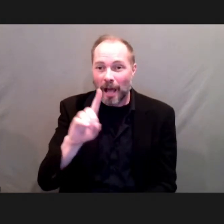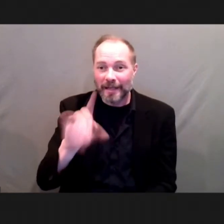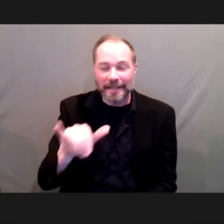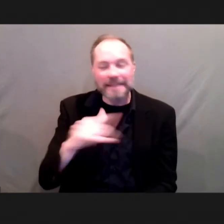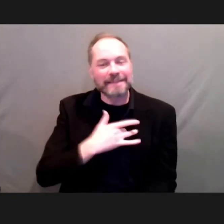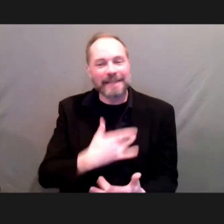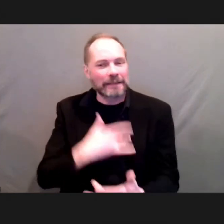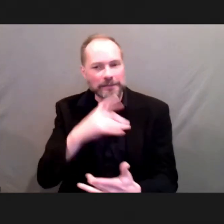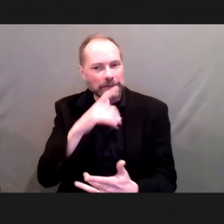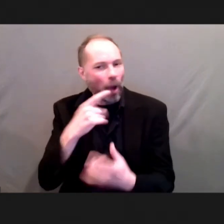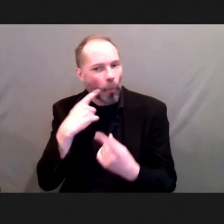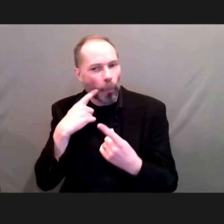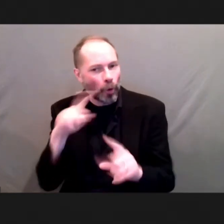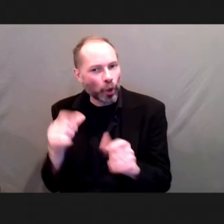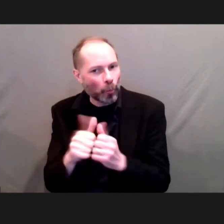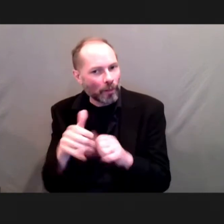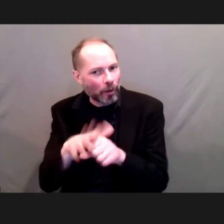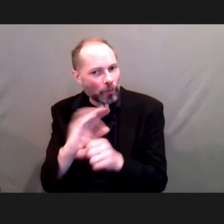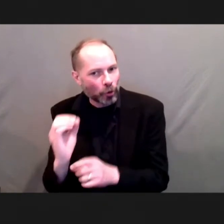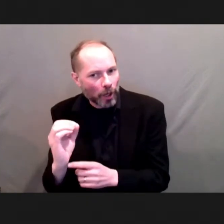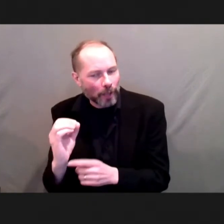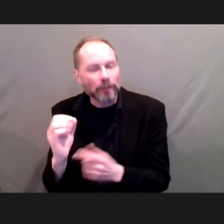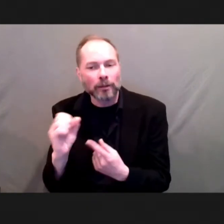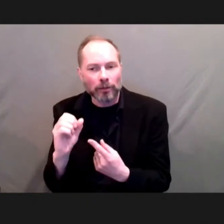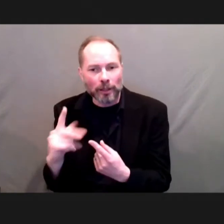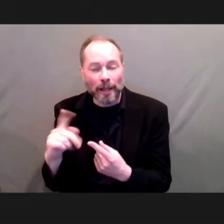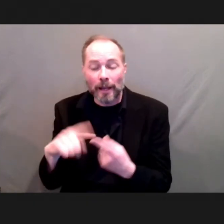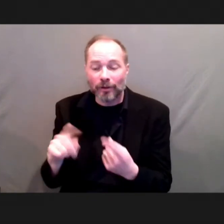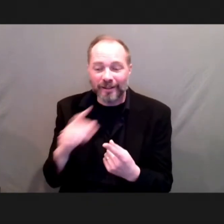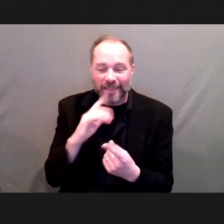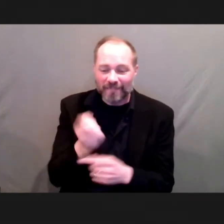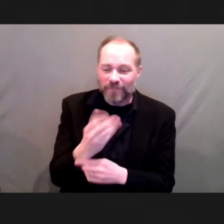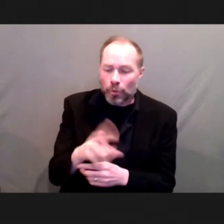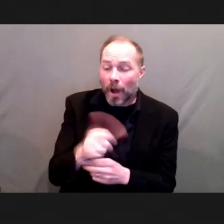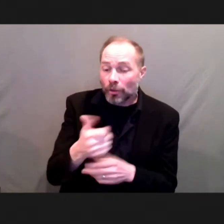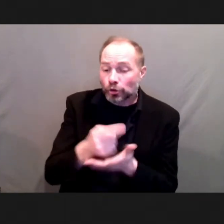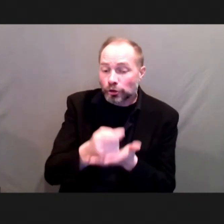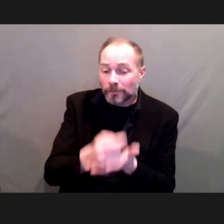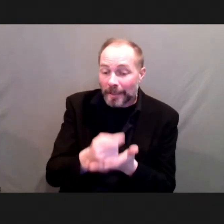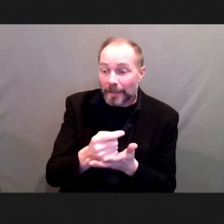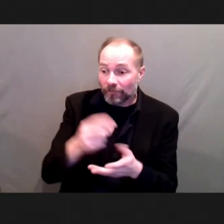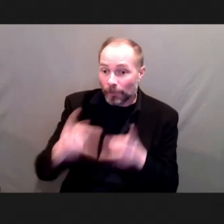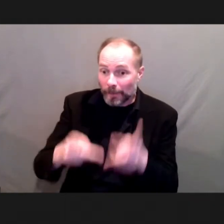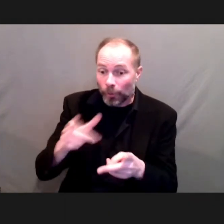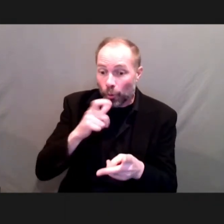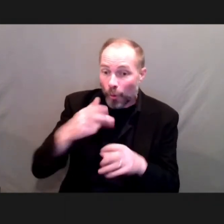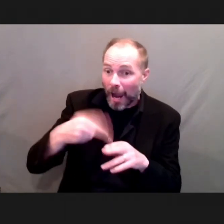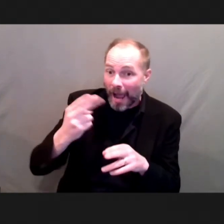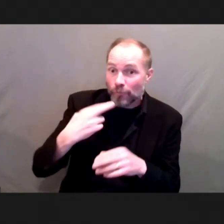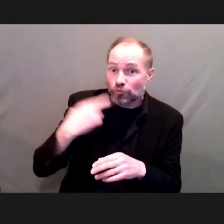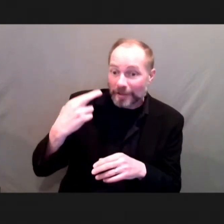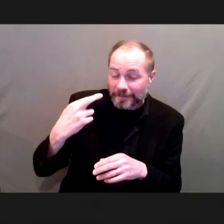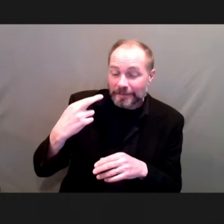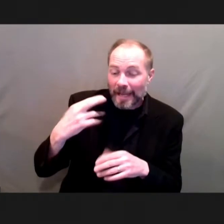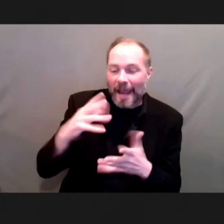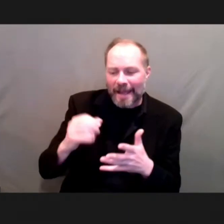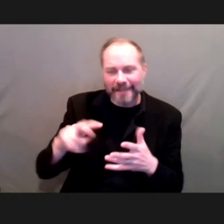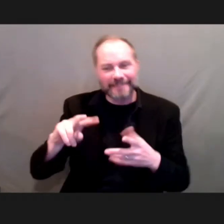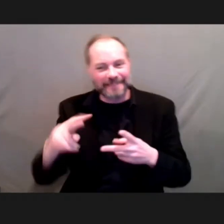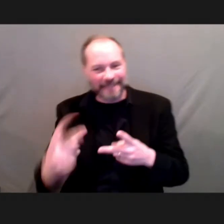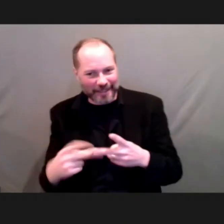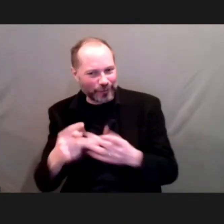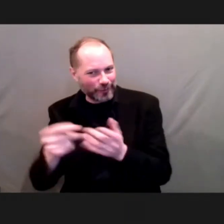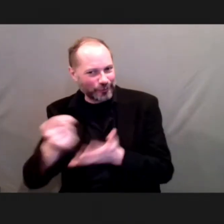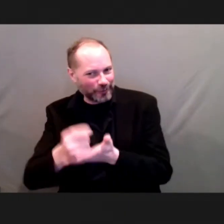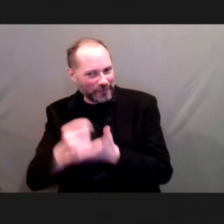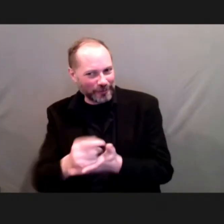not available, unfortunately. There are a few treatments for people that are highly at risk. And then, of course, there's the secondary treatments if you need hospitalization in terms